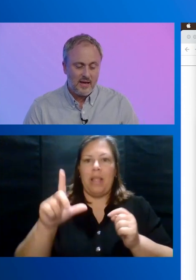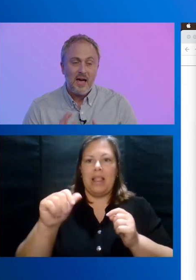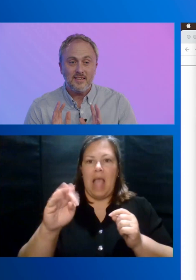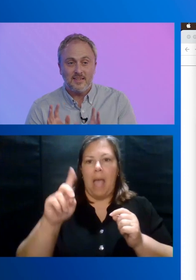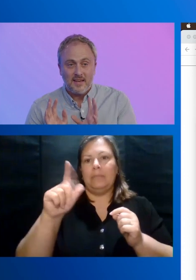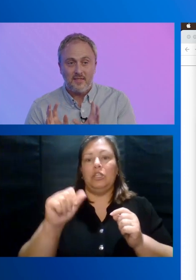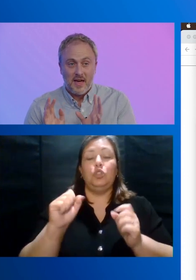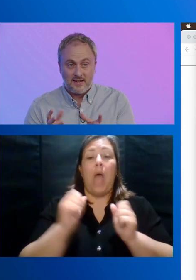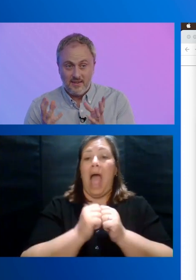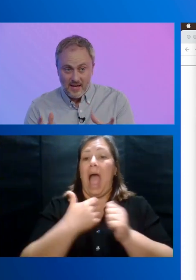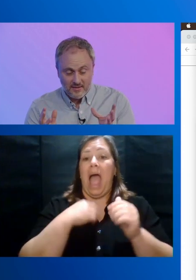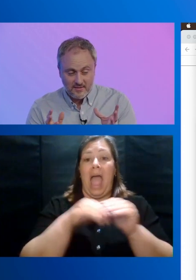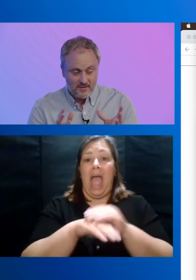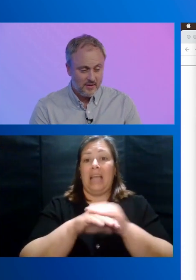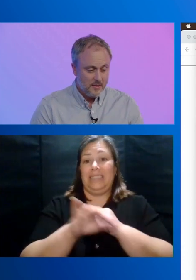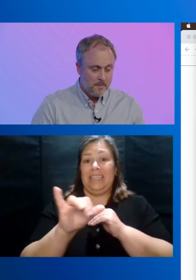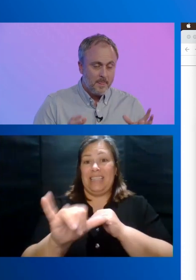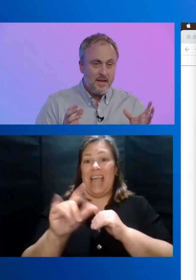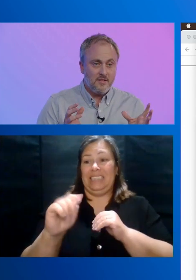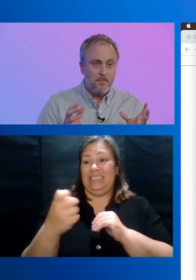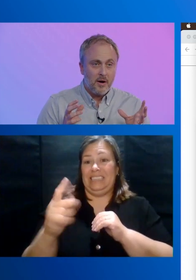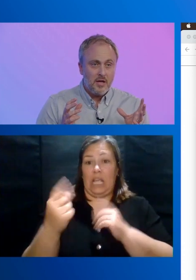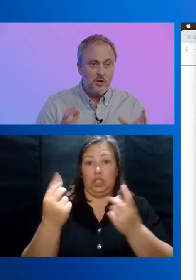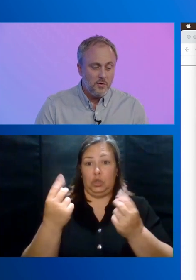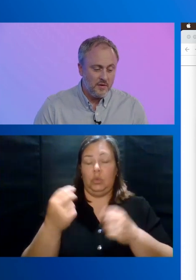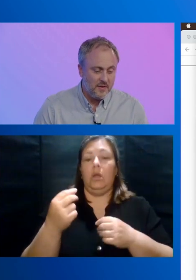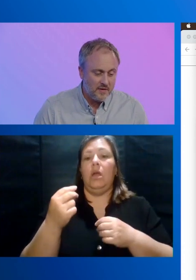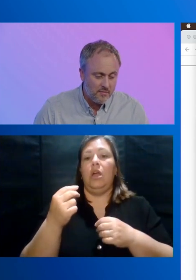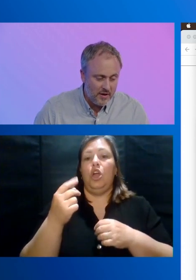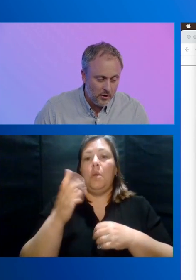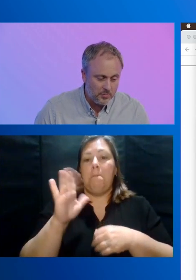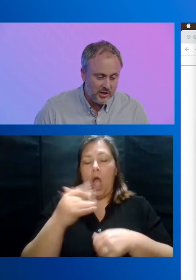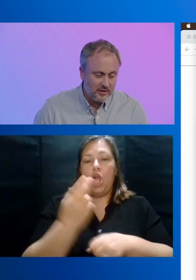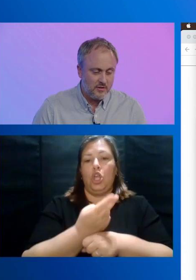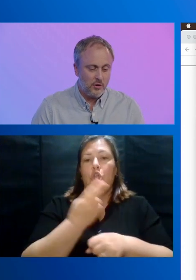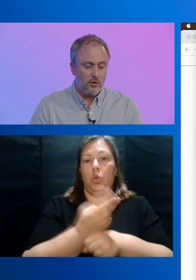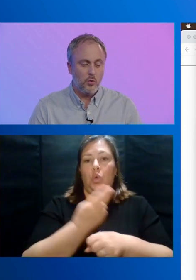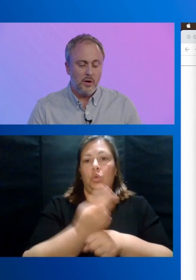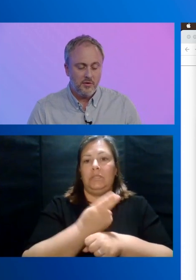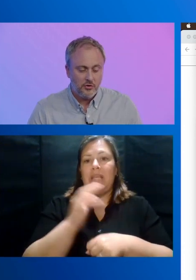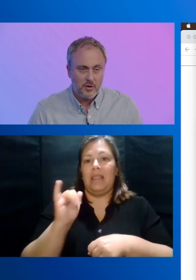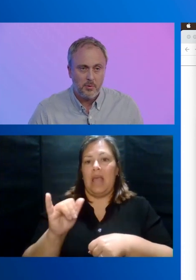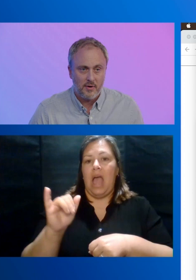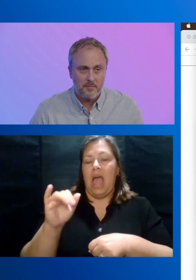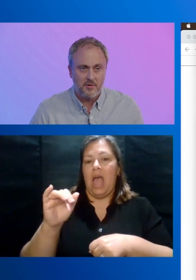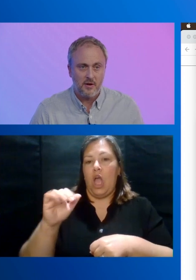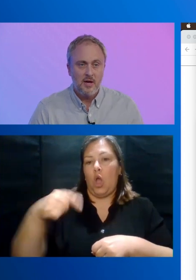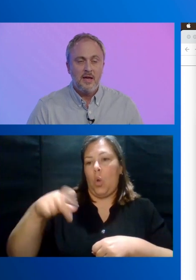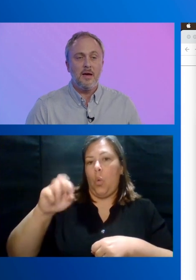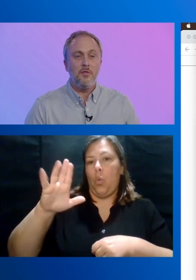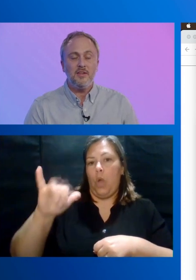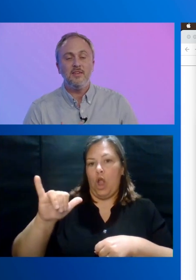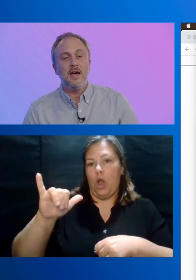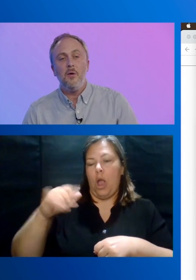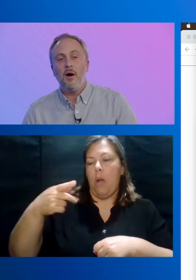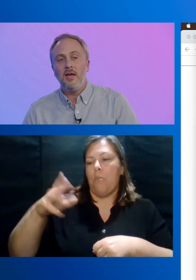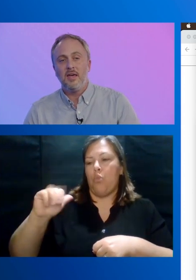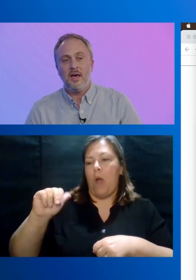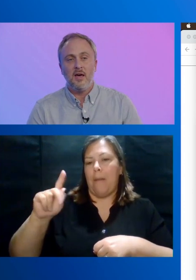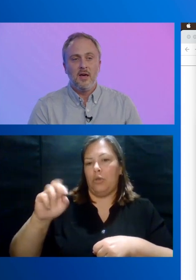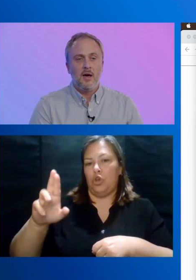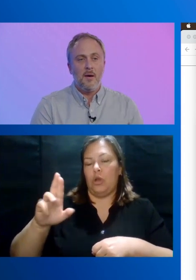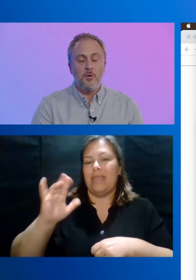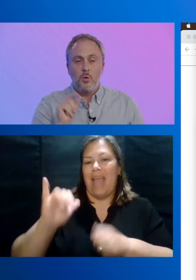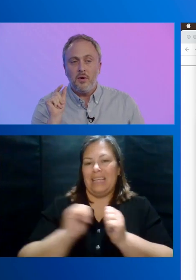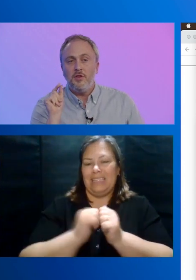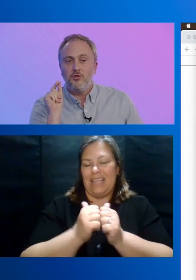access that text is by using this event object.query string parameter. Now, this is how I